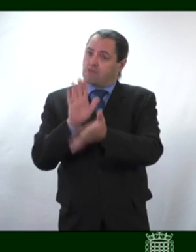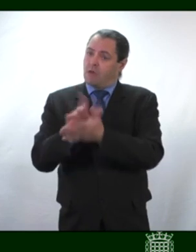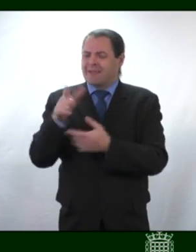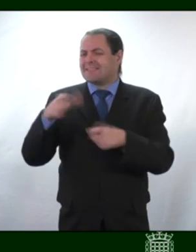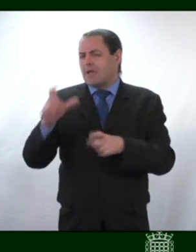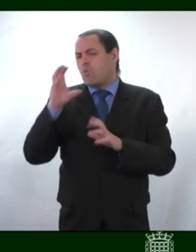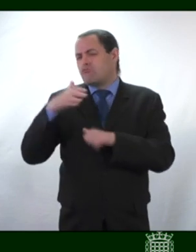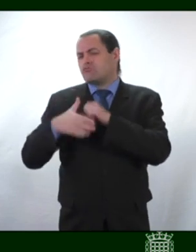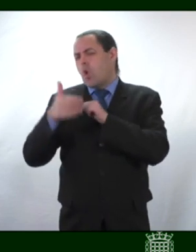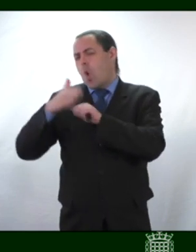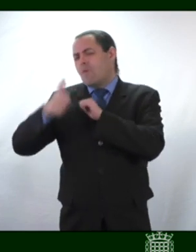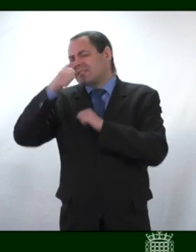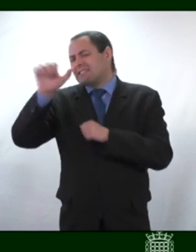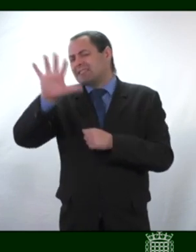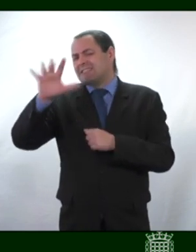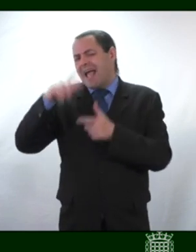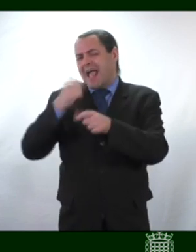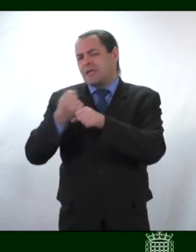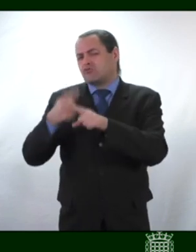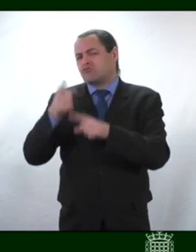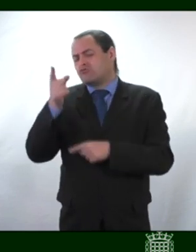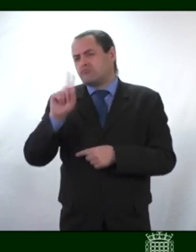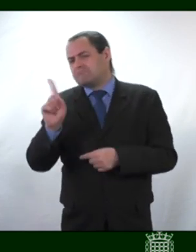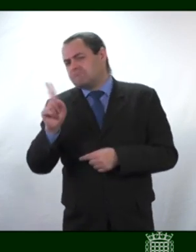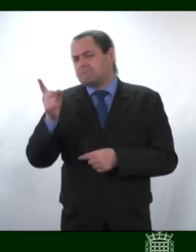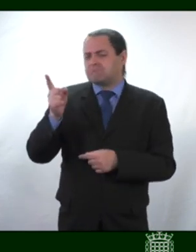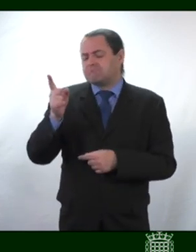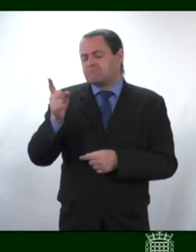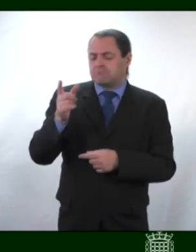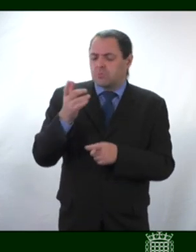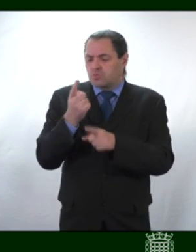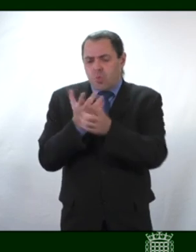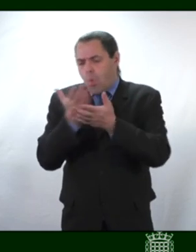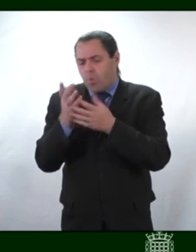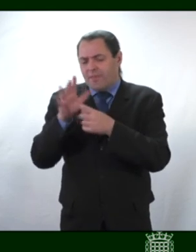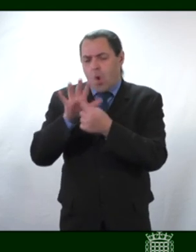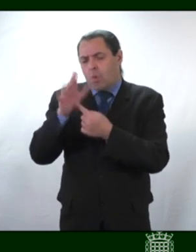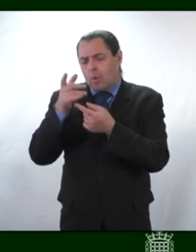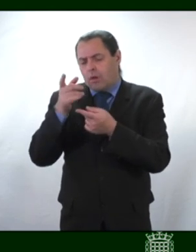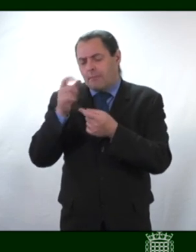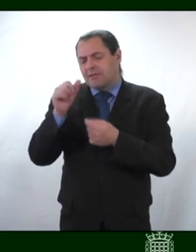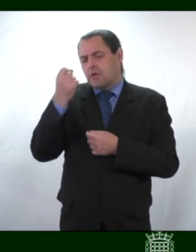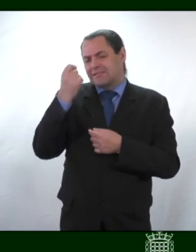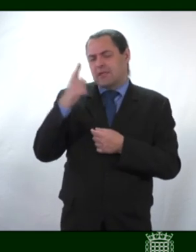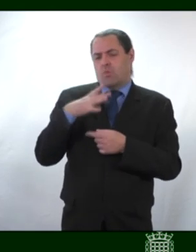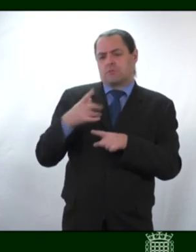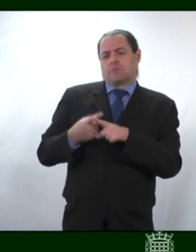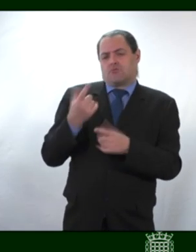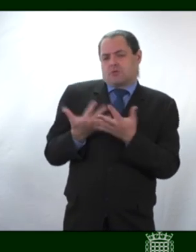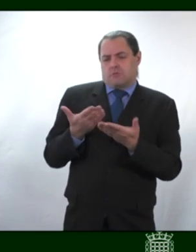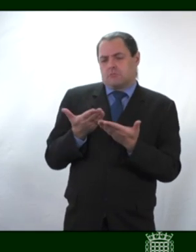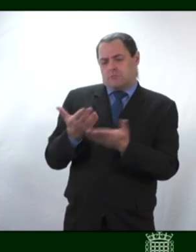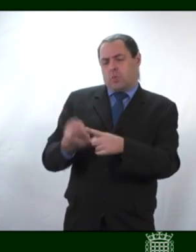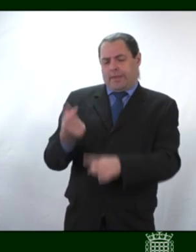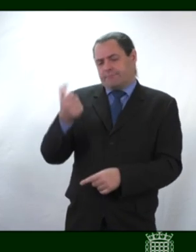60s, and the discussions with local leaders continue, but I absolutely take his points on board. With 24 withdrawn,